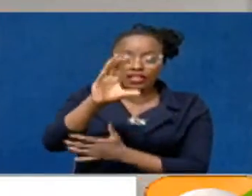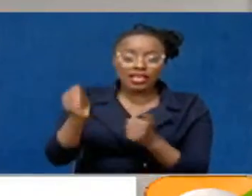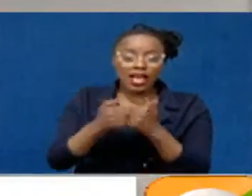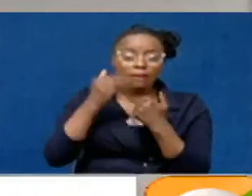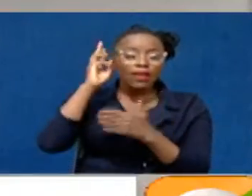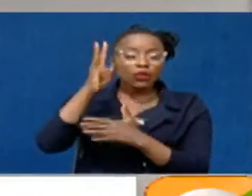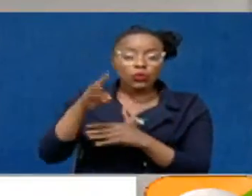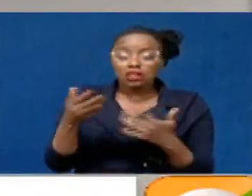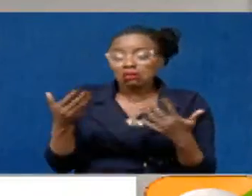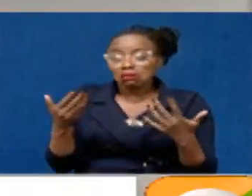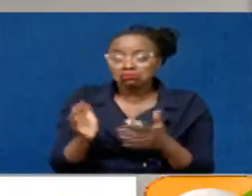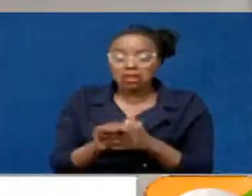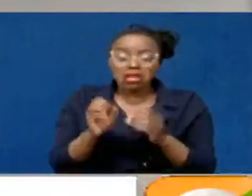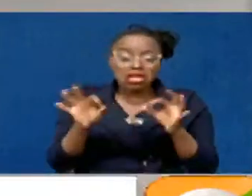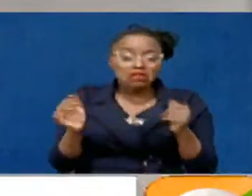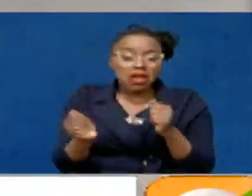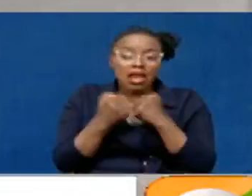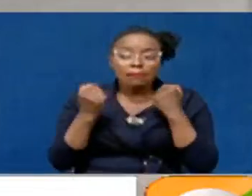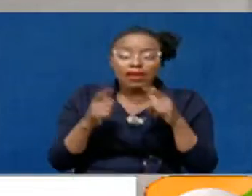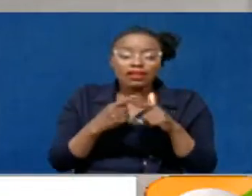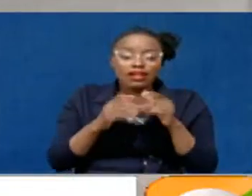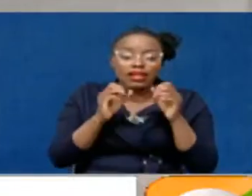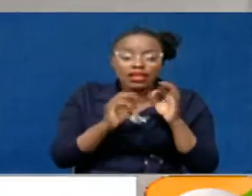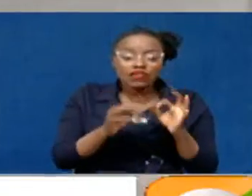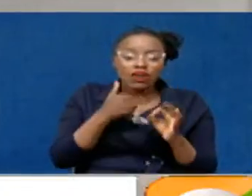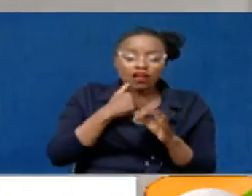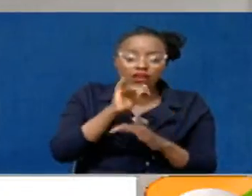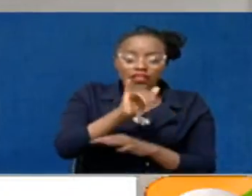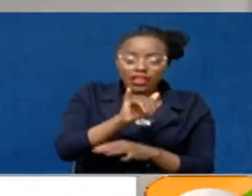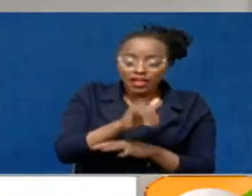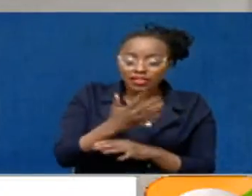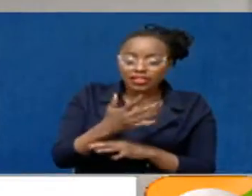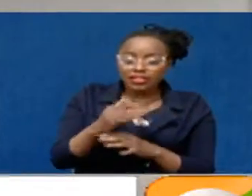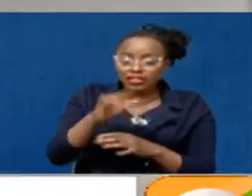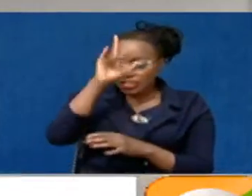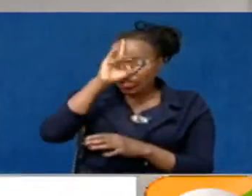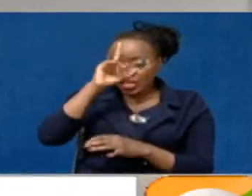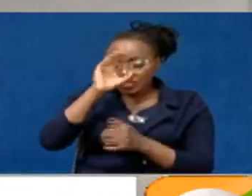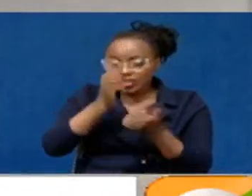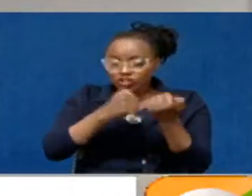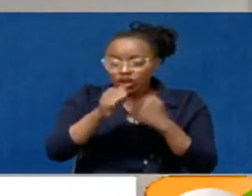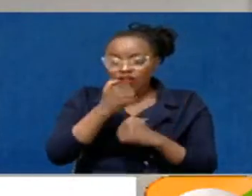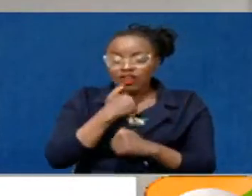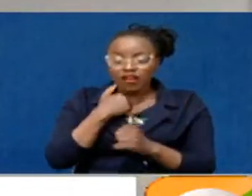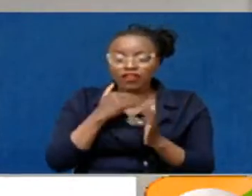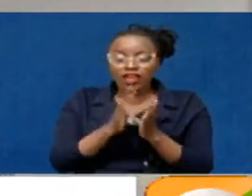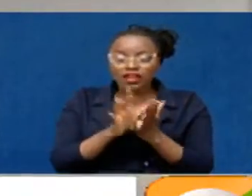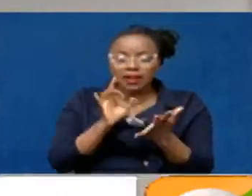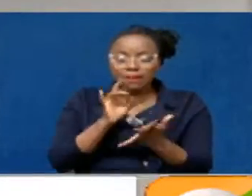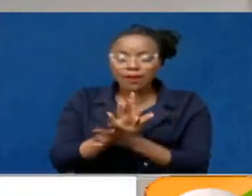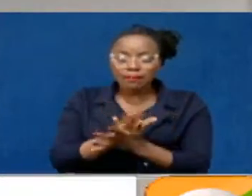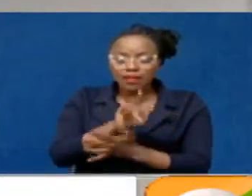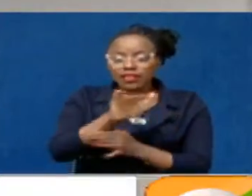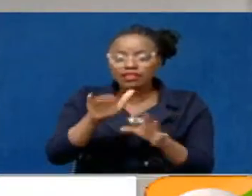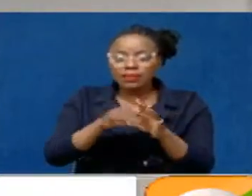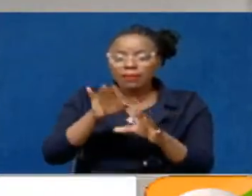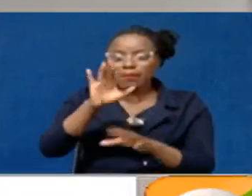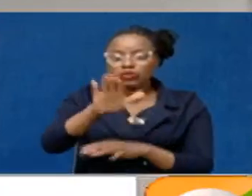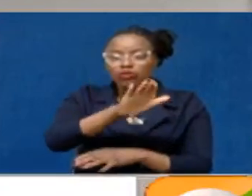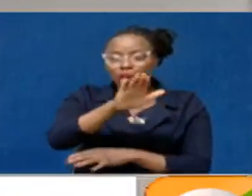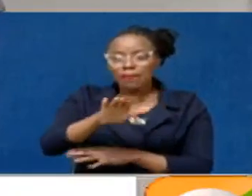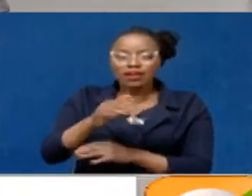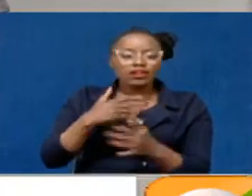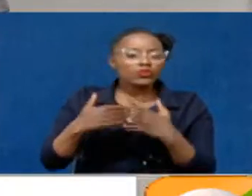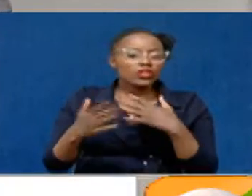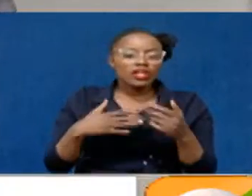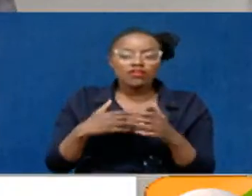happen anyway. And if it happens, whether there will be that courage to take action and expel these members of parliament.